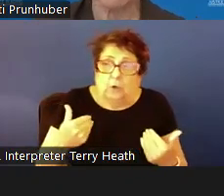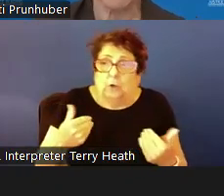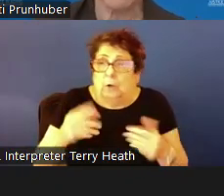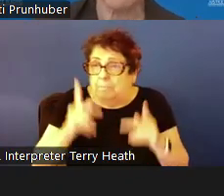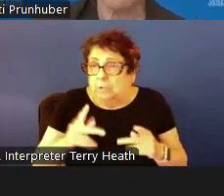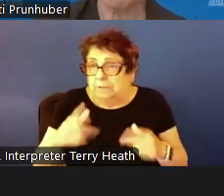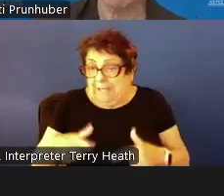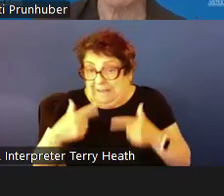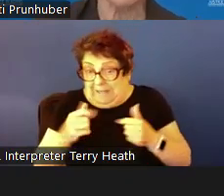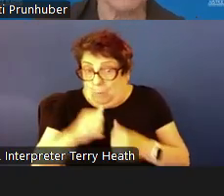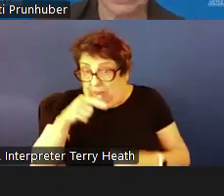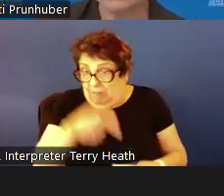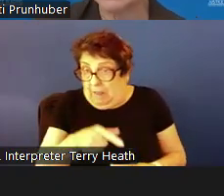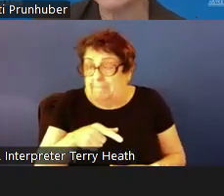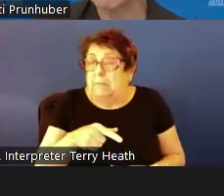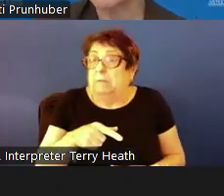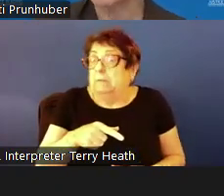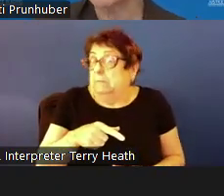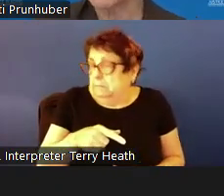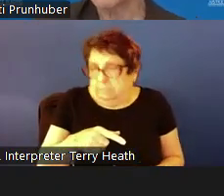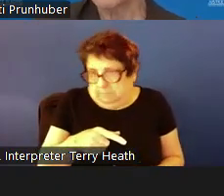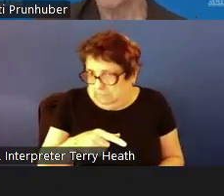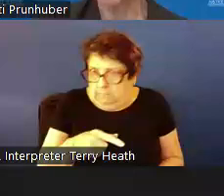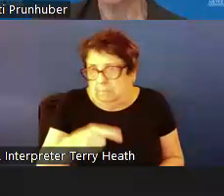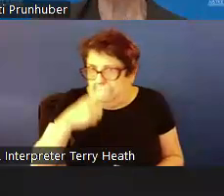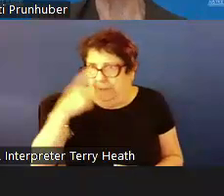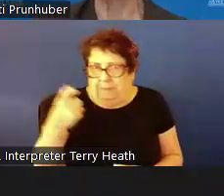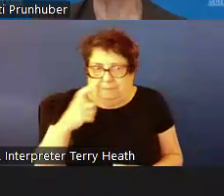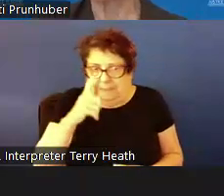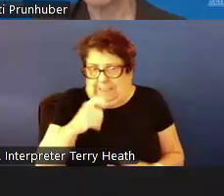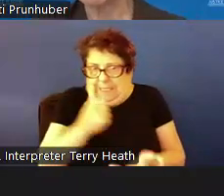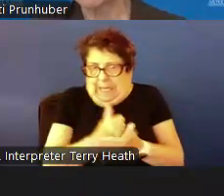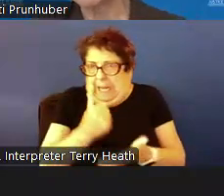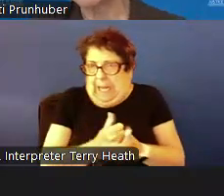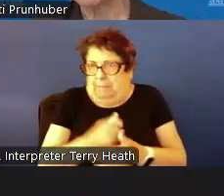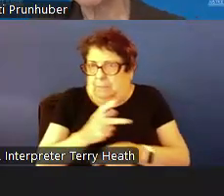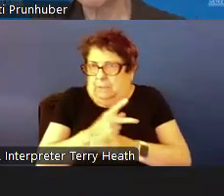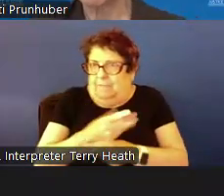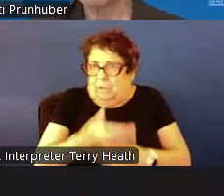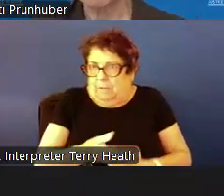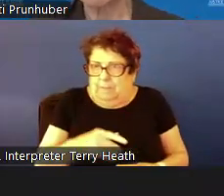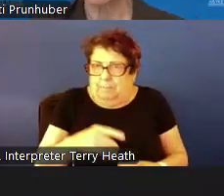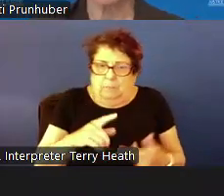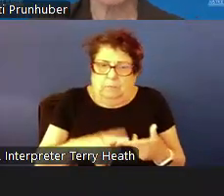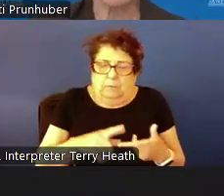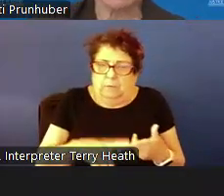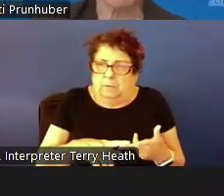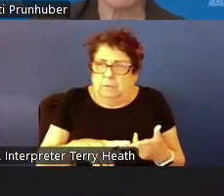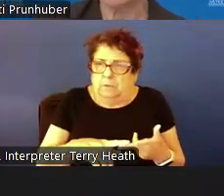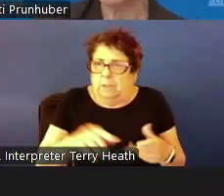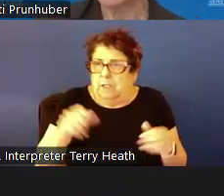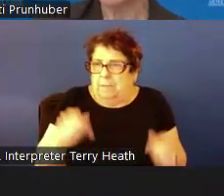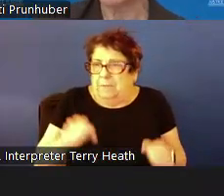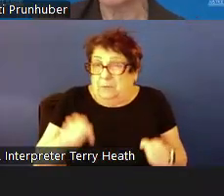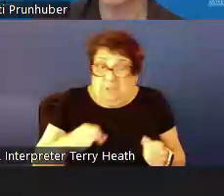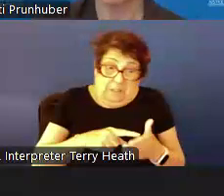help them with their activities of daily living, or the ability to pay rent not on the usual day, but